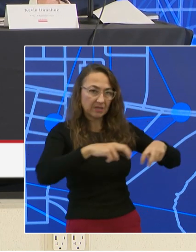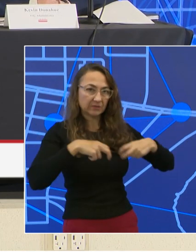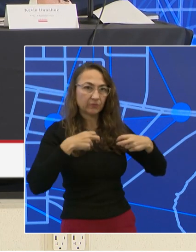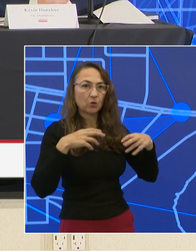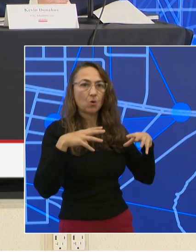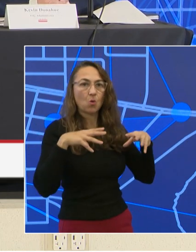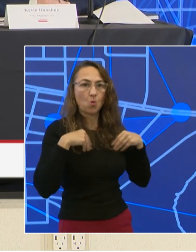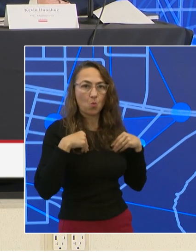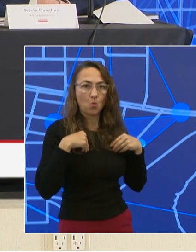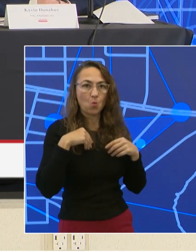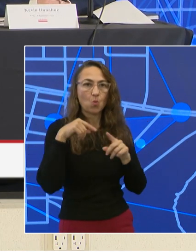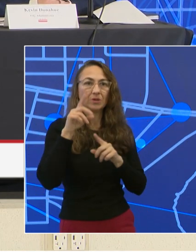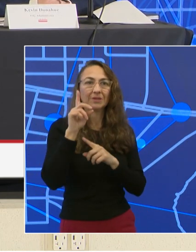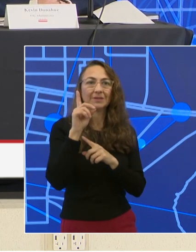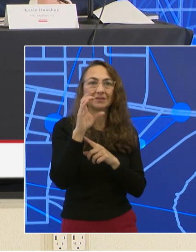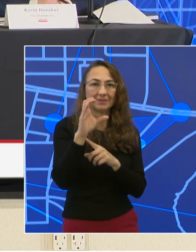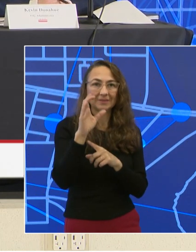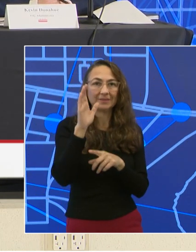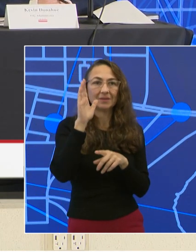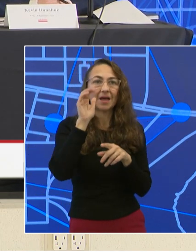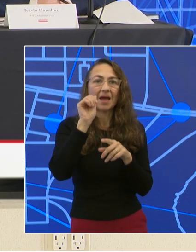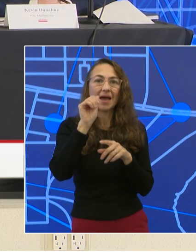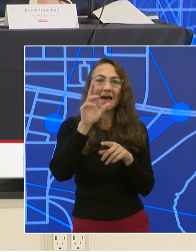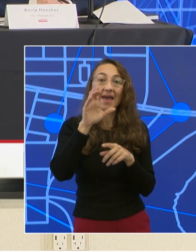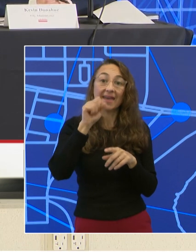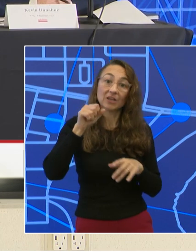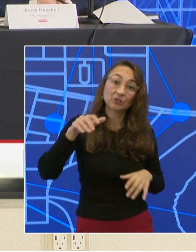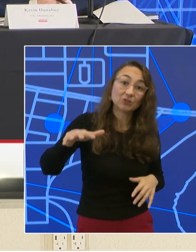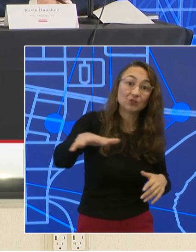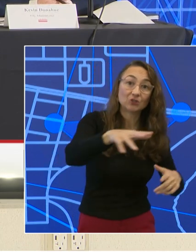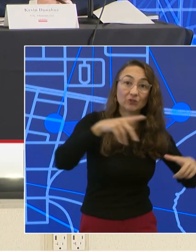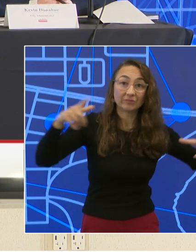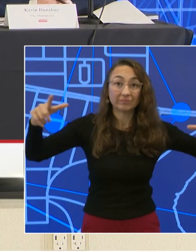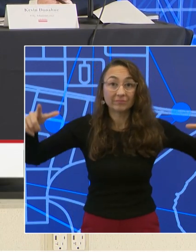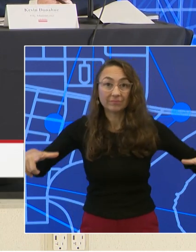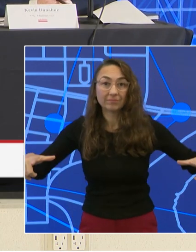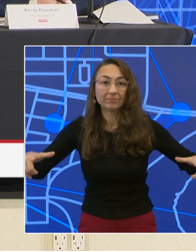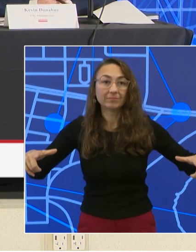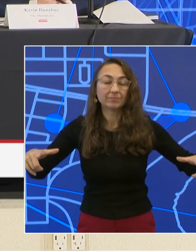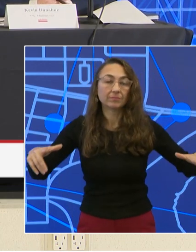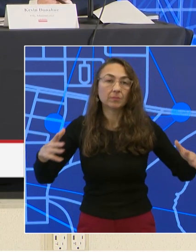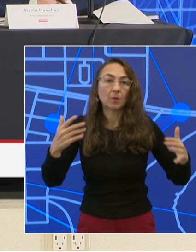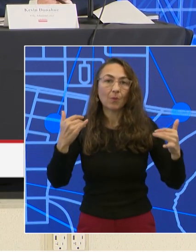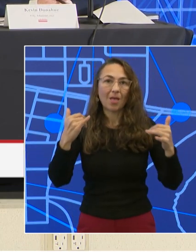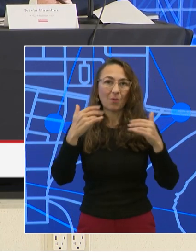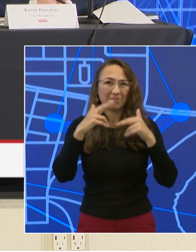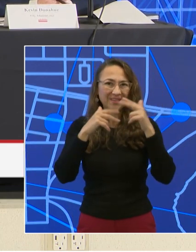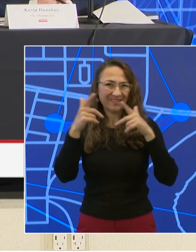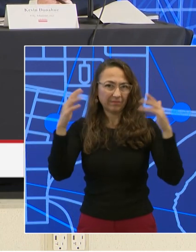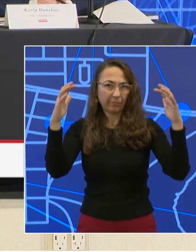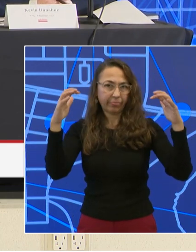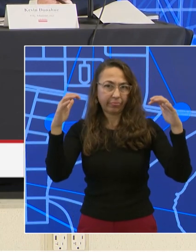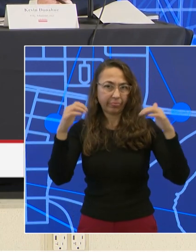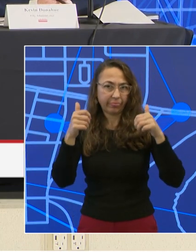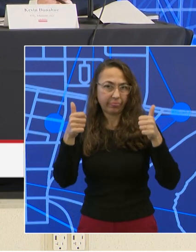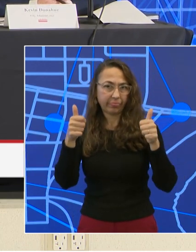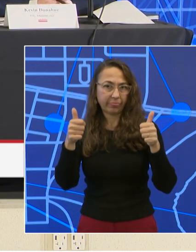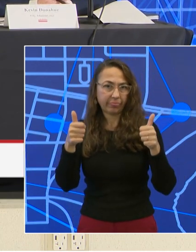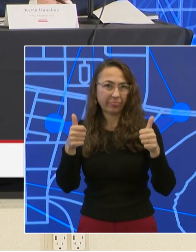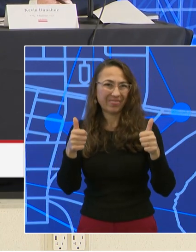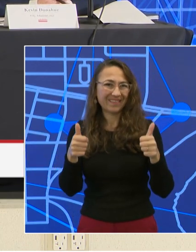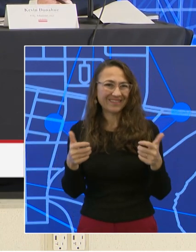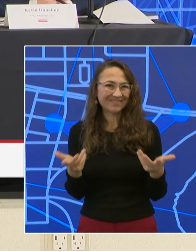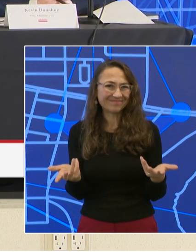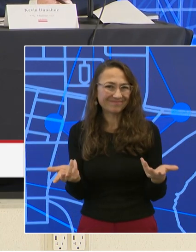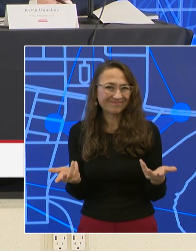RFK at this time is deplorable. The stadium must come down. The sea of